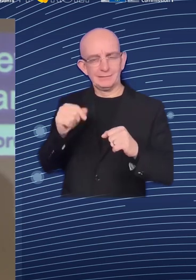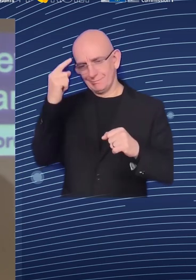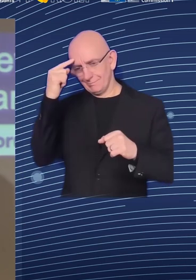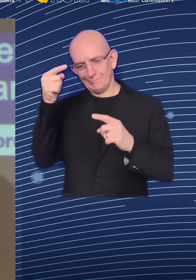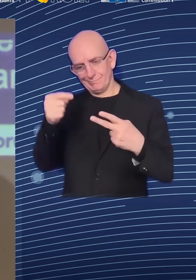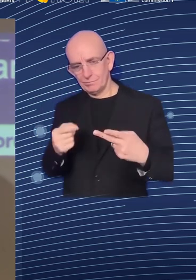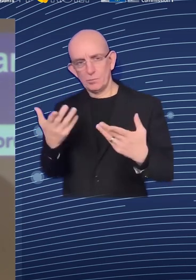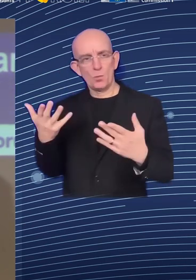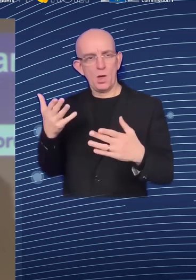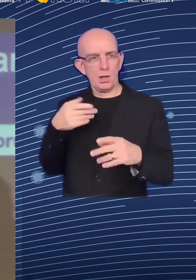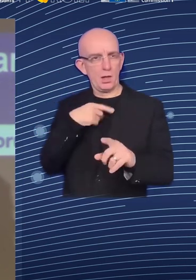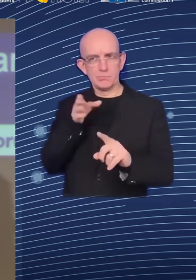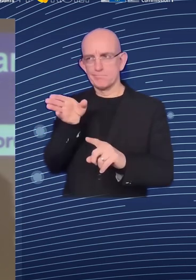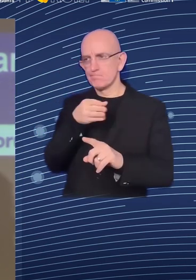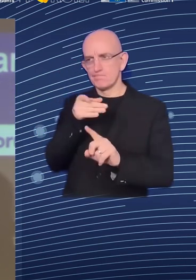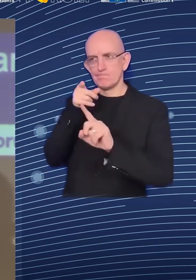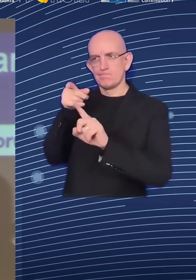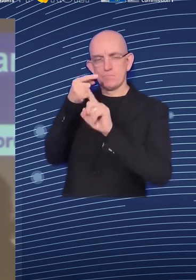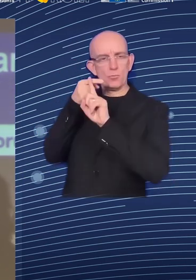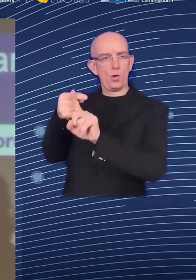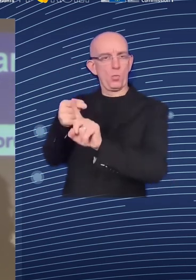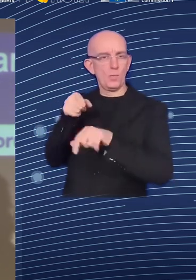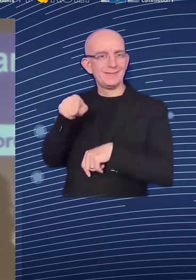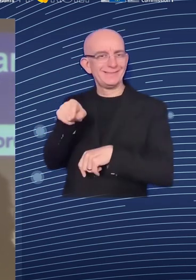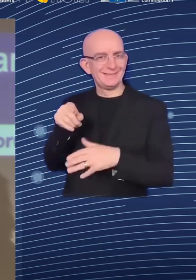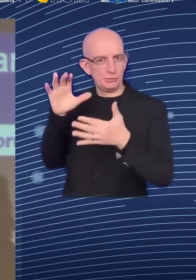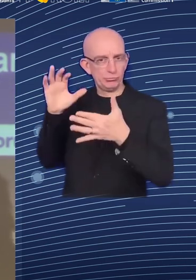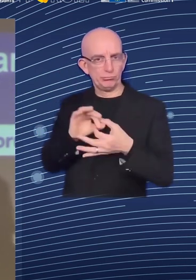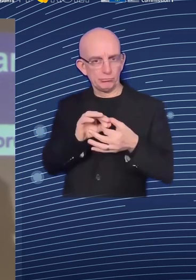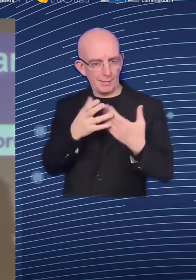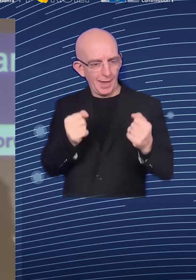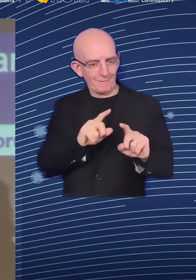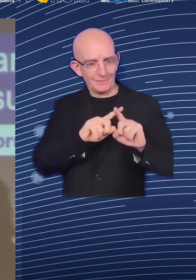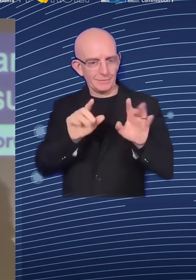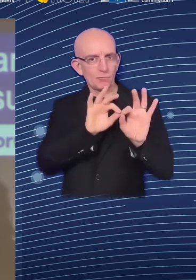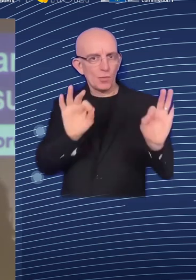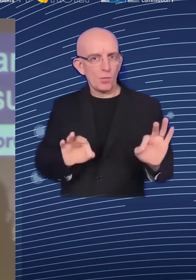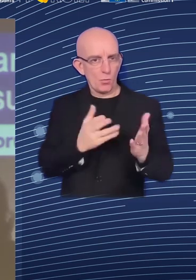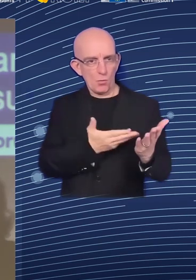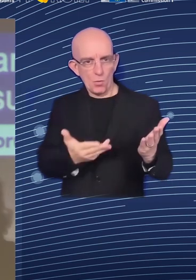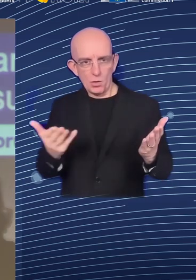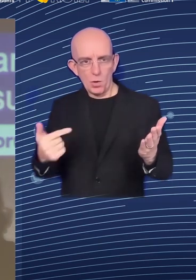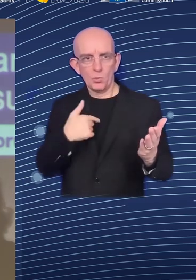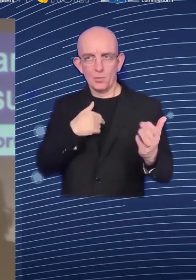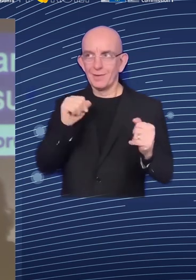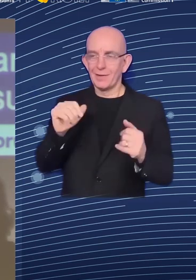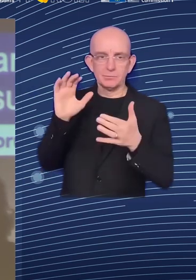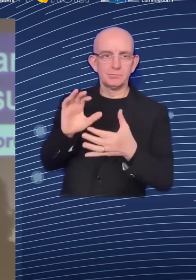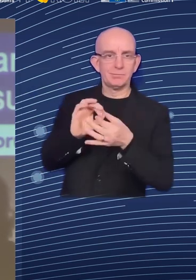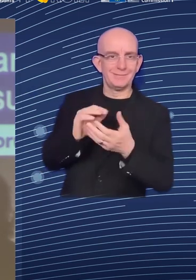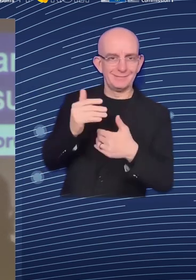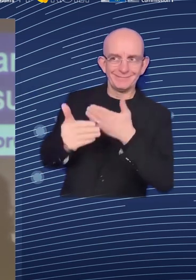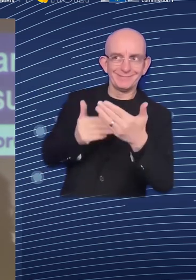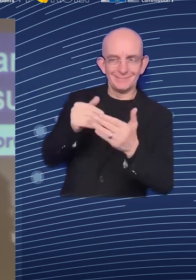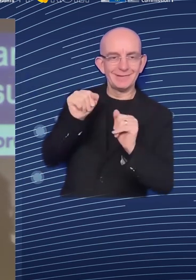is sustainable. Of course, some skills are more important at the moment, are it